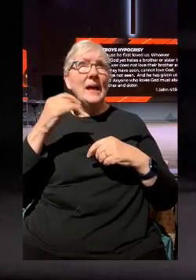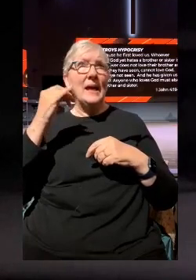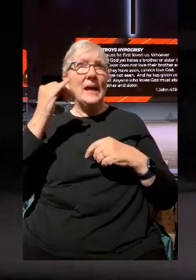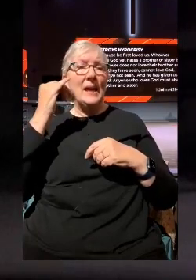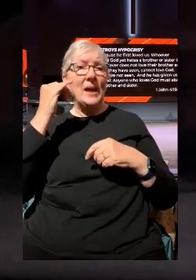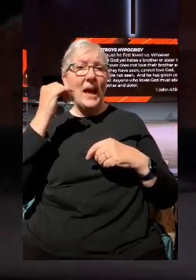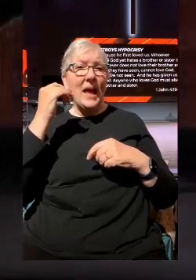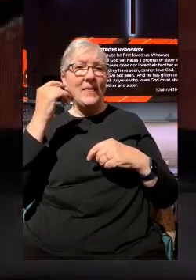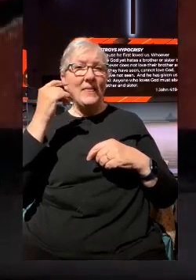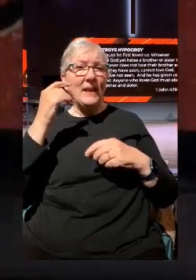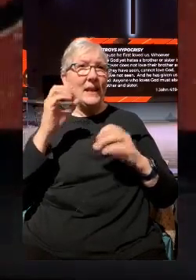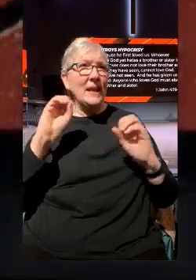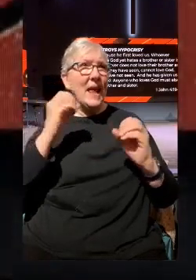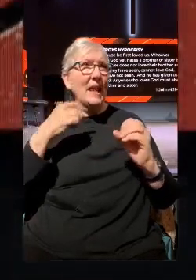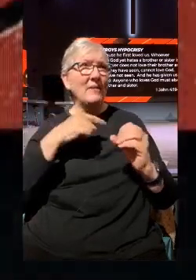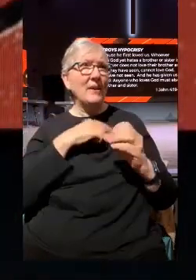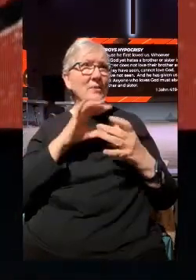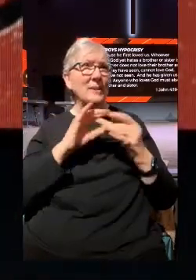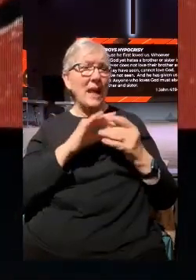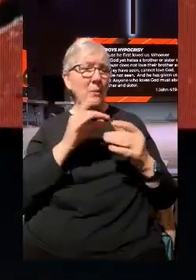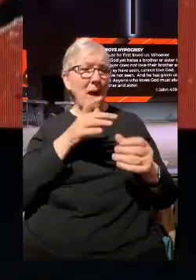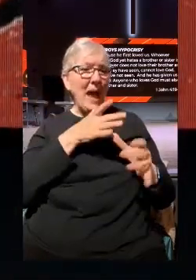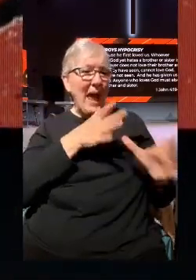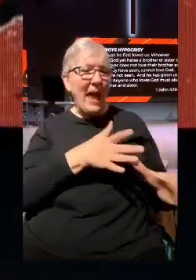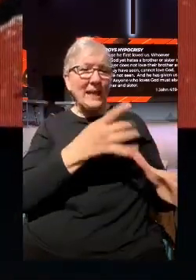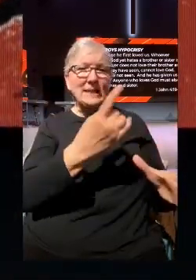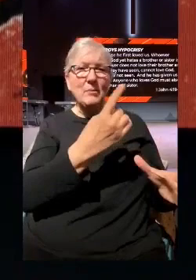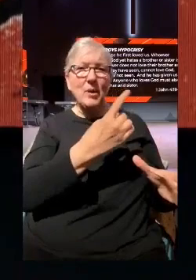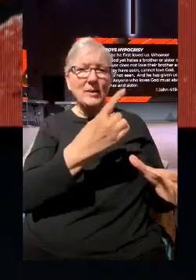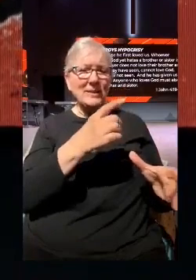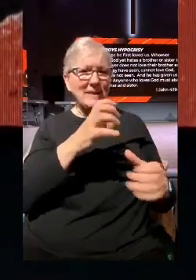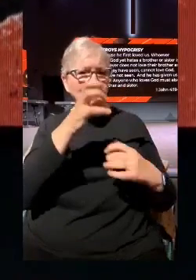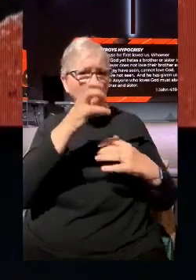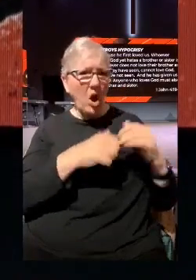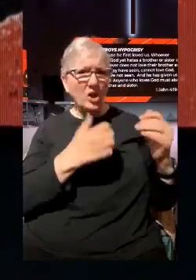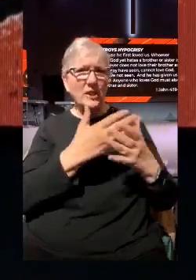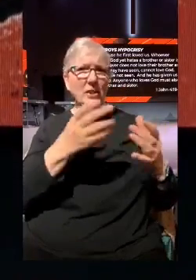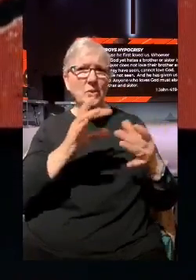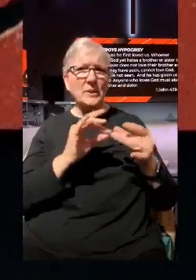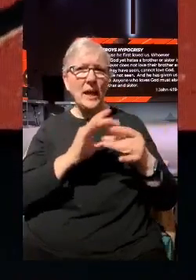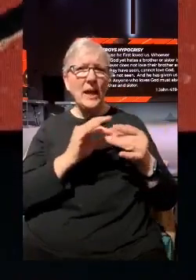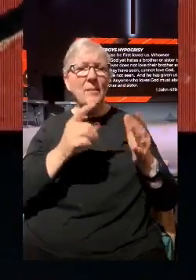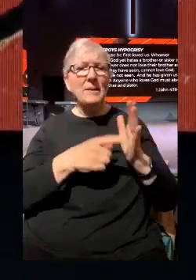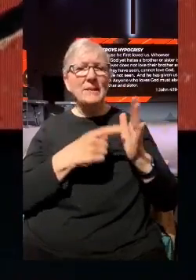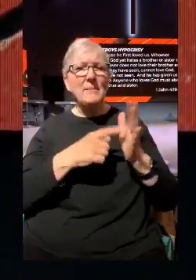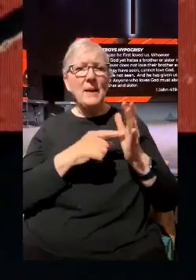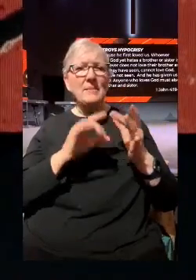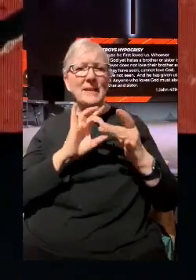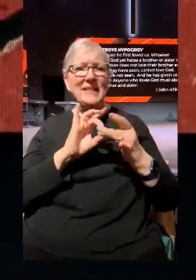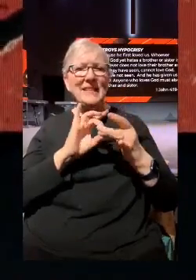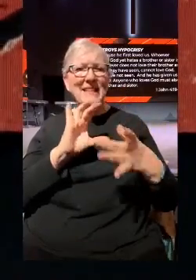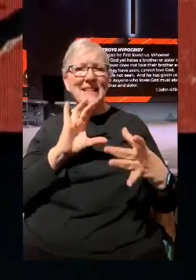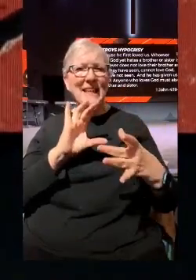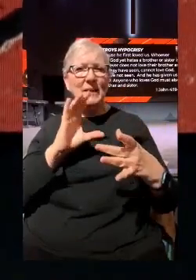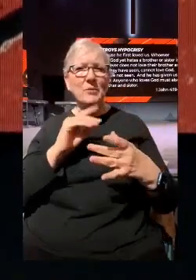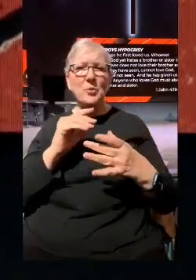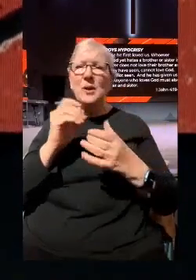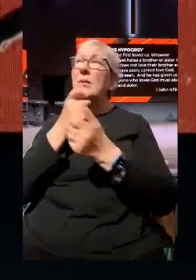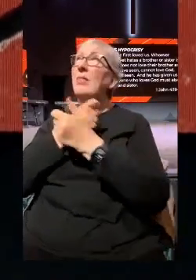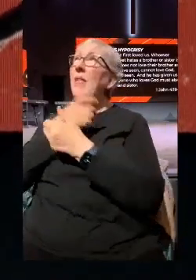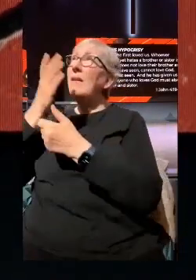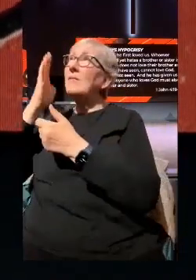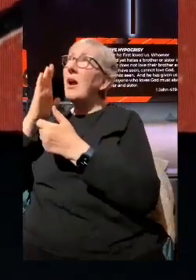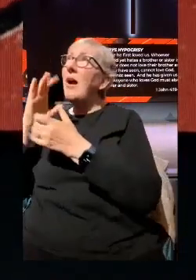seems like a very harsh thing to say. But there seems sometimes to be a disconnect between our stated love for God and our